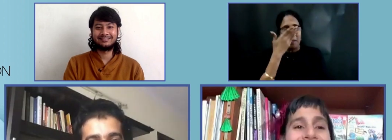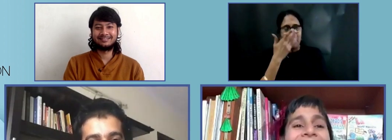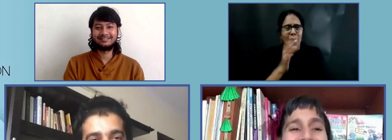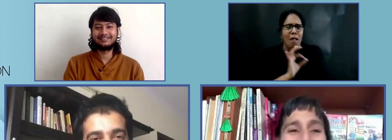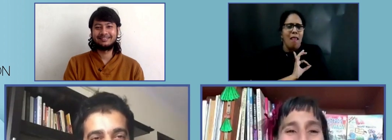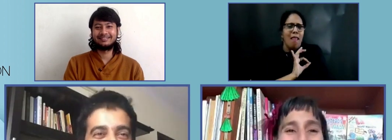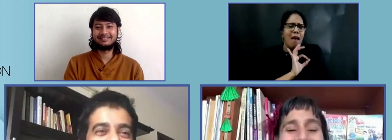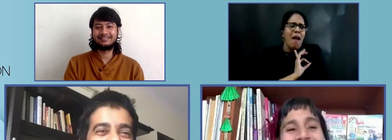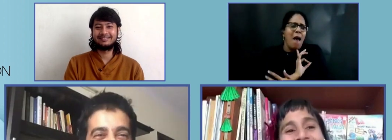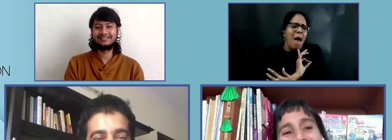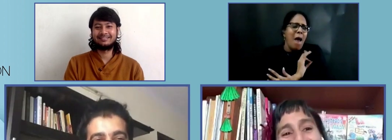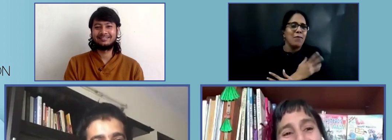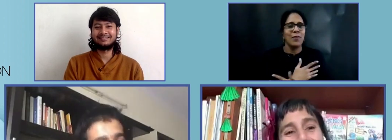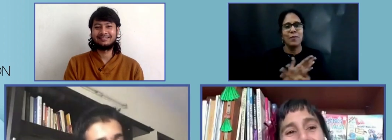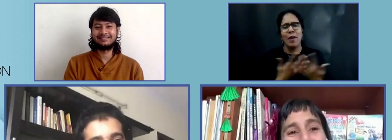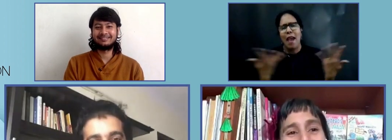rose.